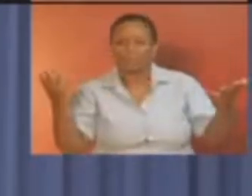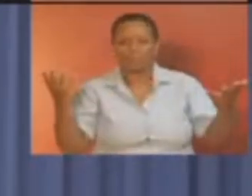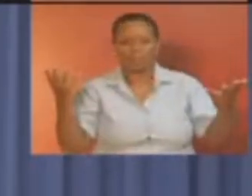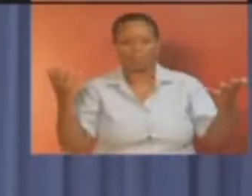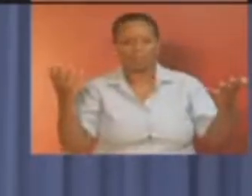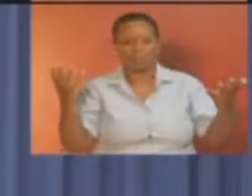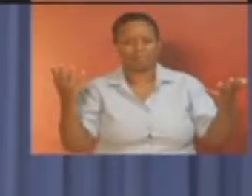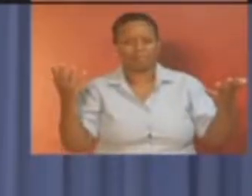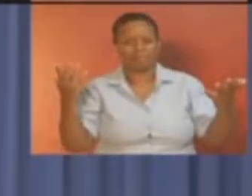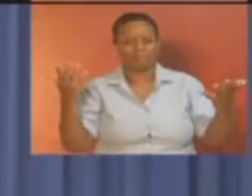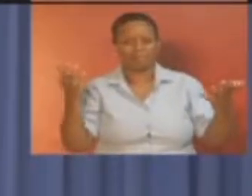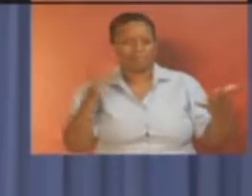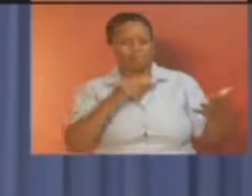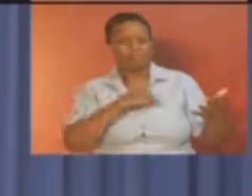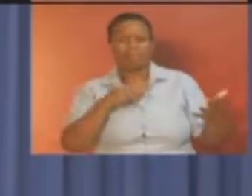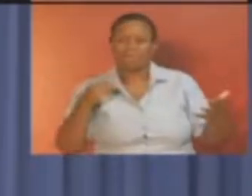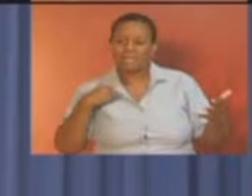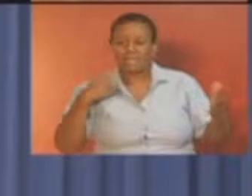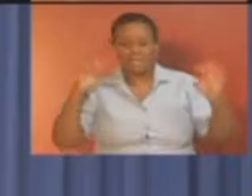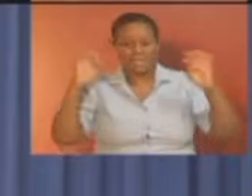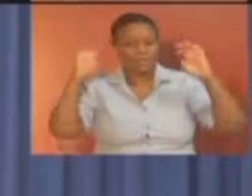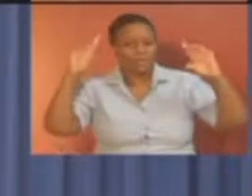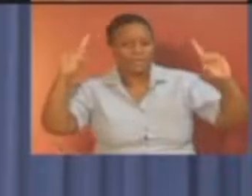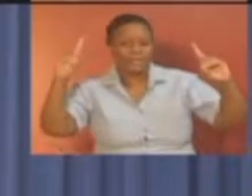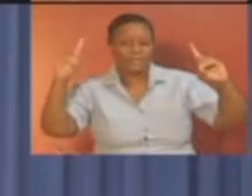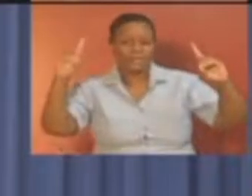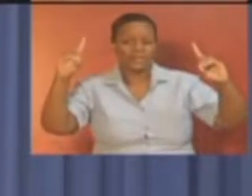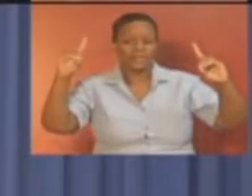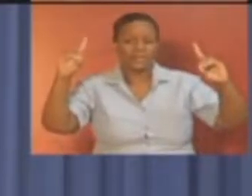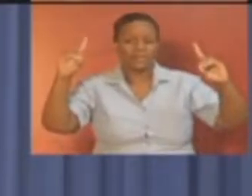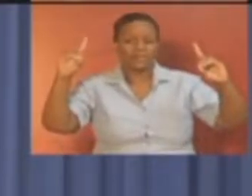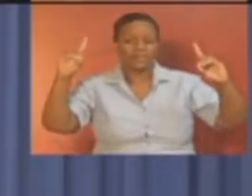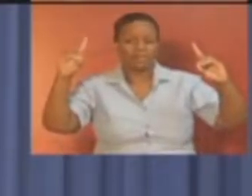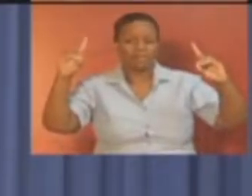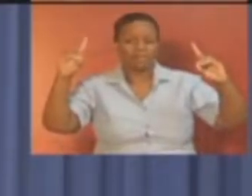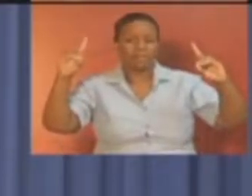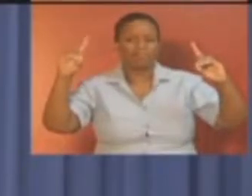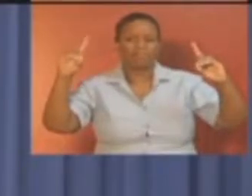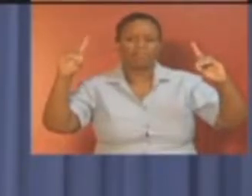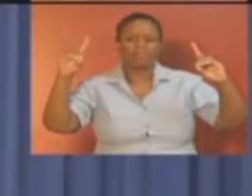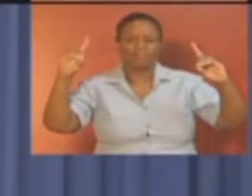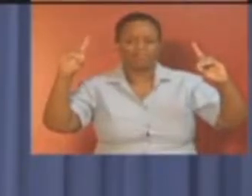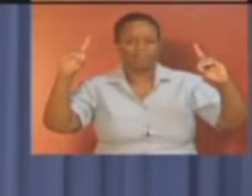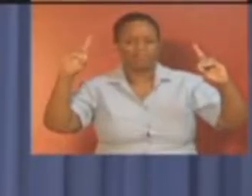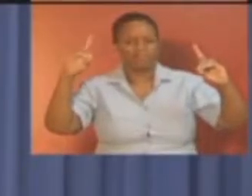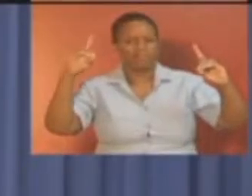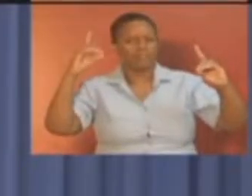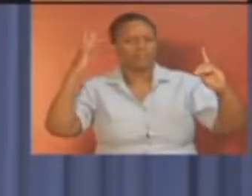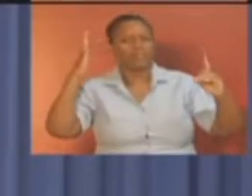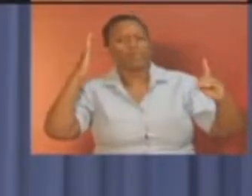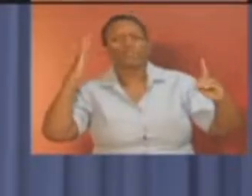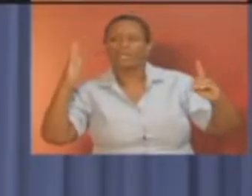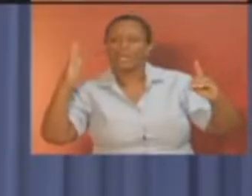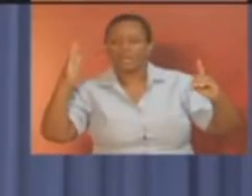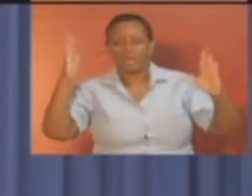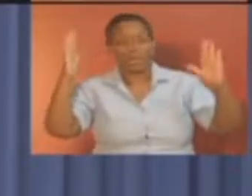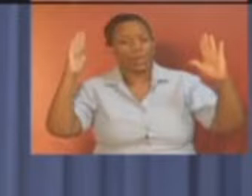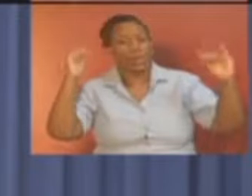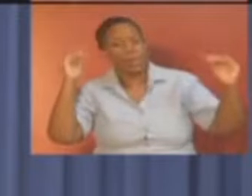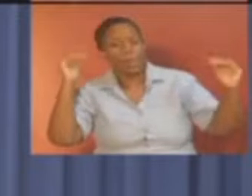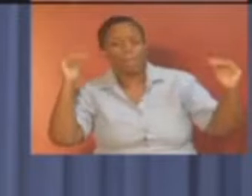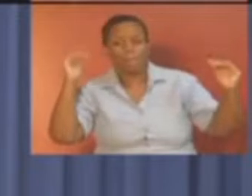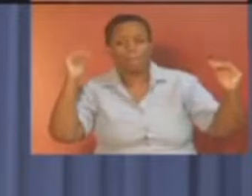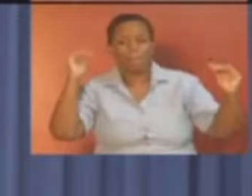and her team to the SCA exams that will take place on a particular day. If as we approach that day